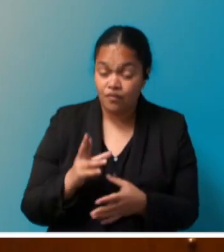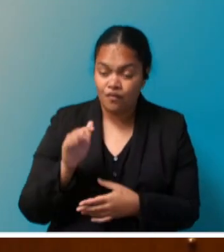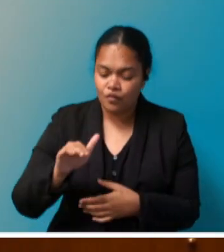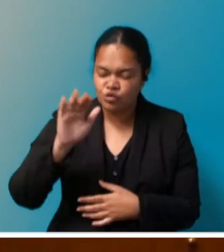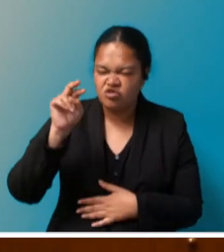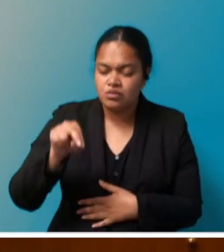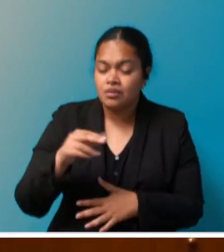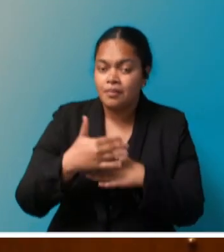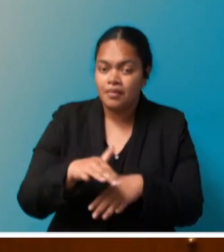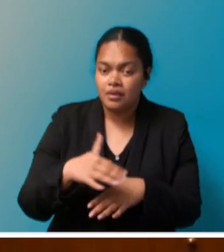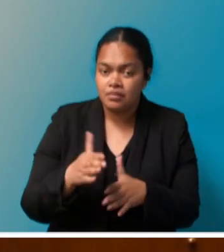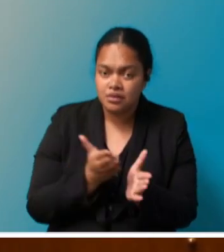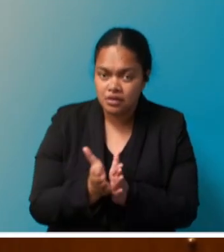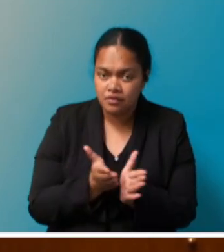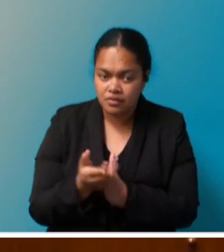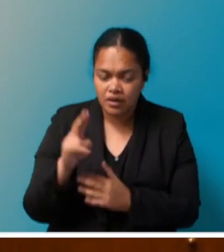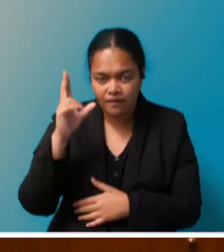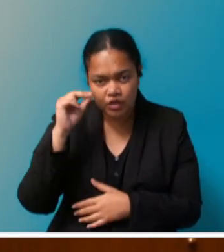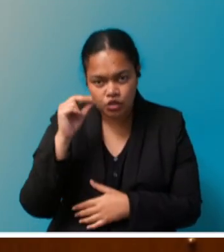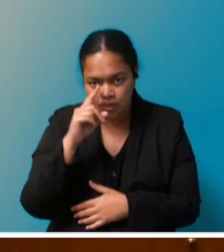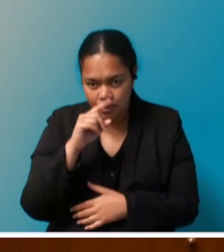service and the Fijian people.